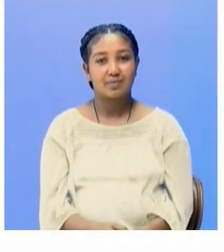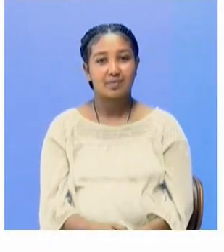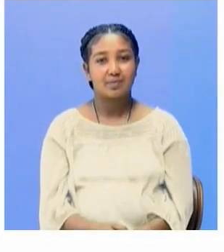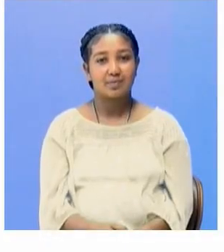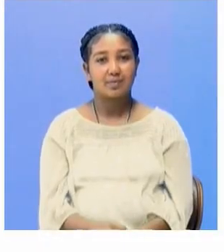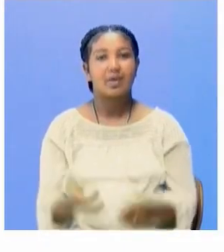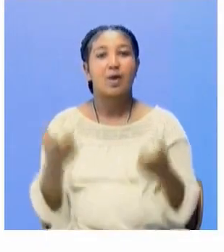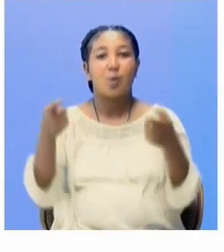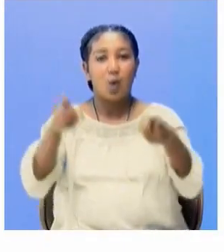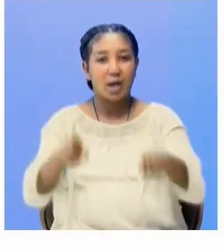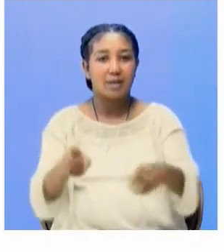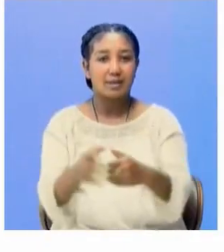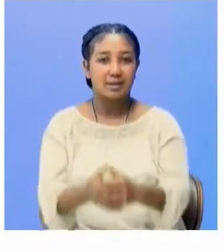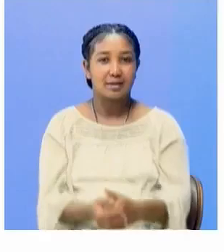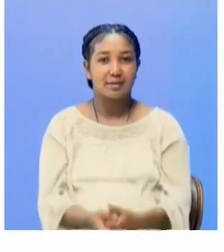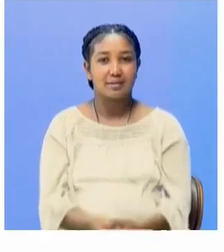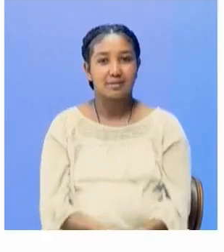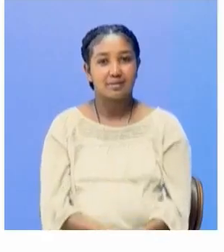when.